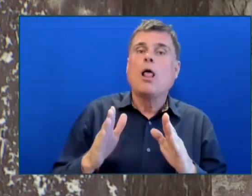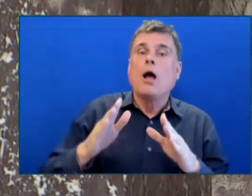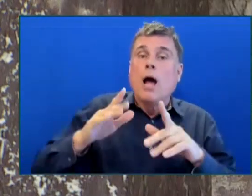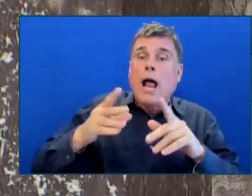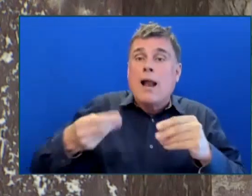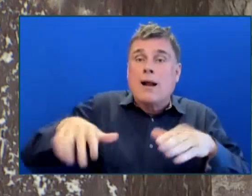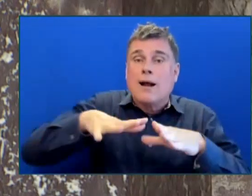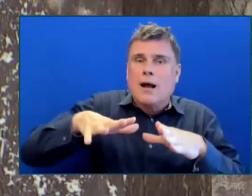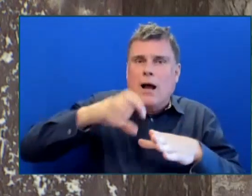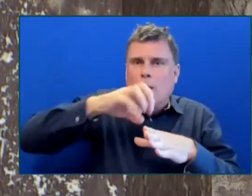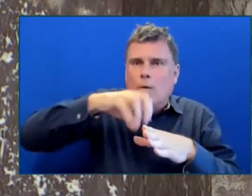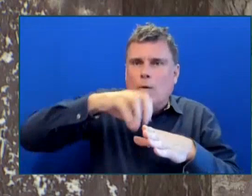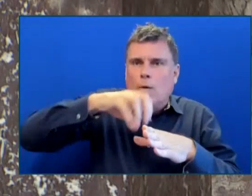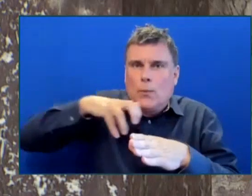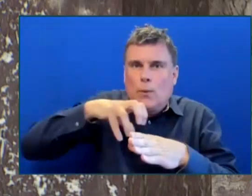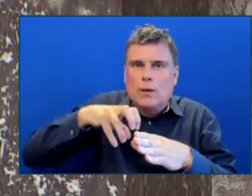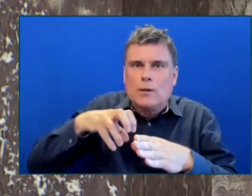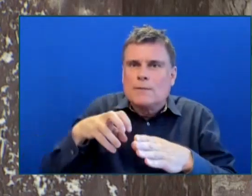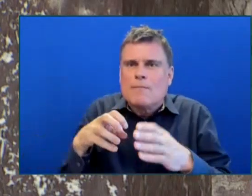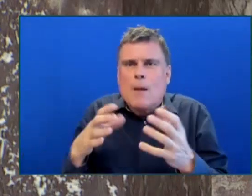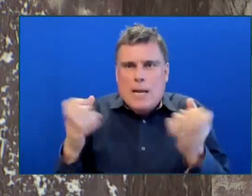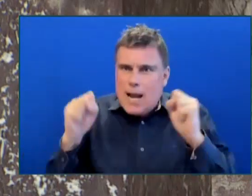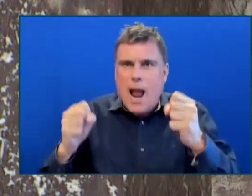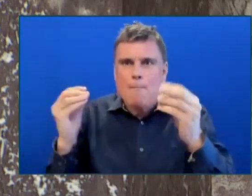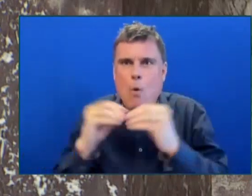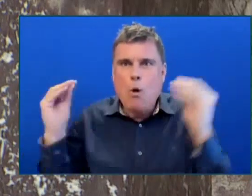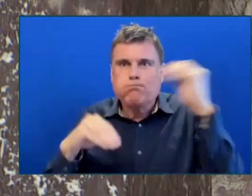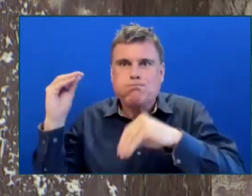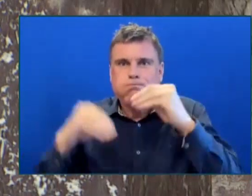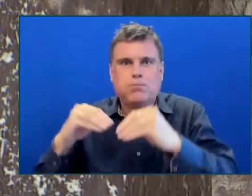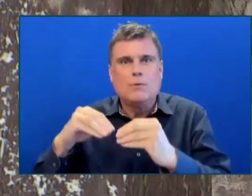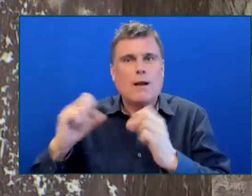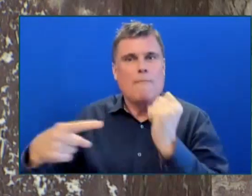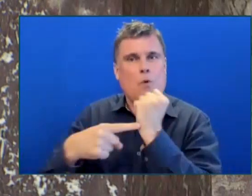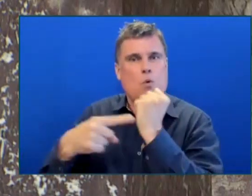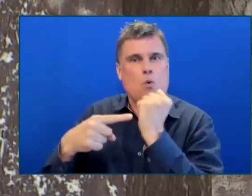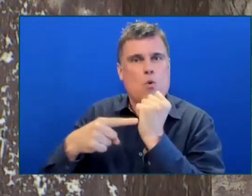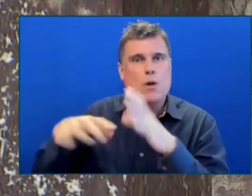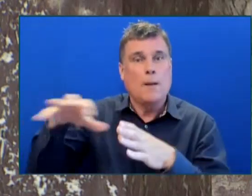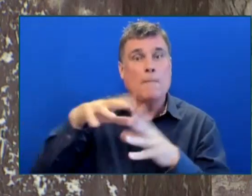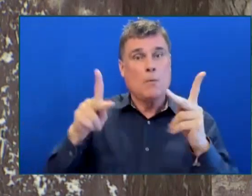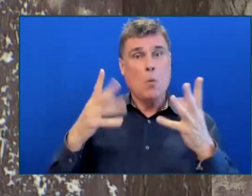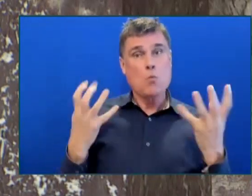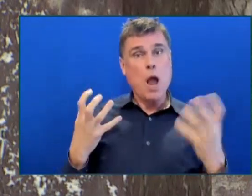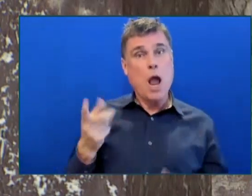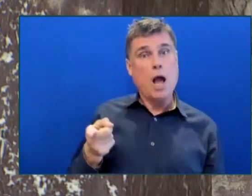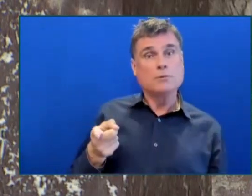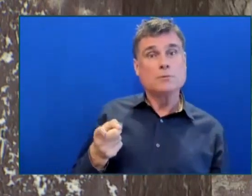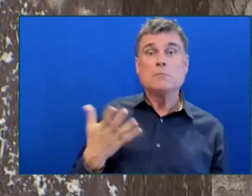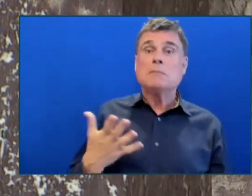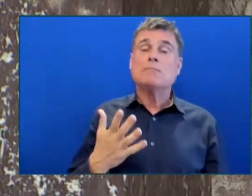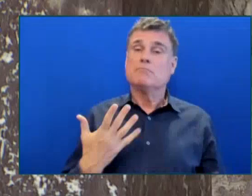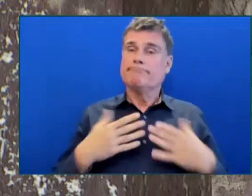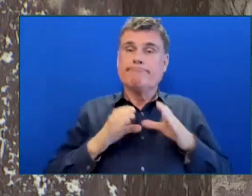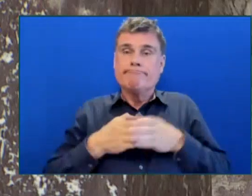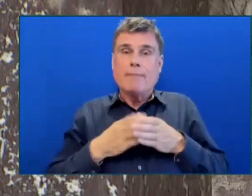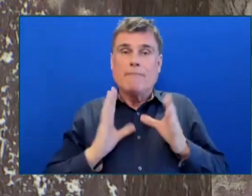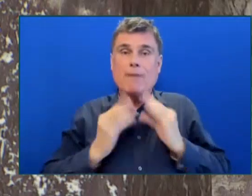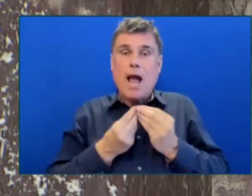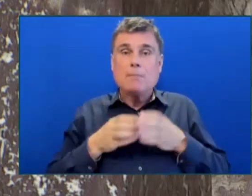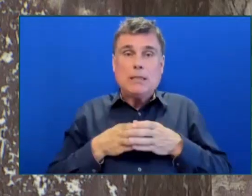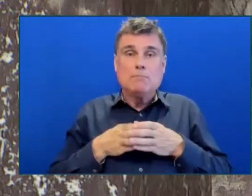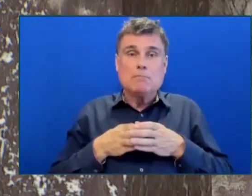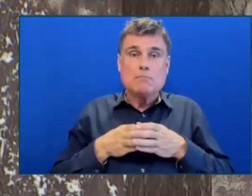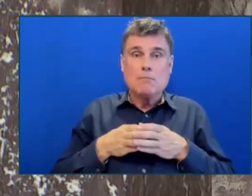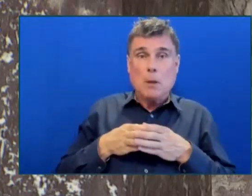a single-family home, if people can afford it, they'll continue to build it. But if they can't, we want to make sure that there's options available for young families to actually